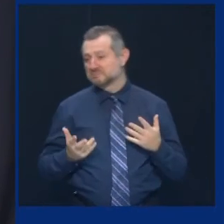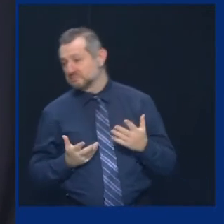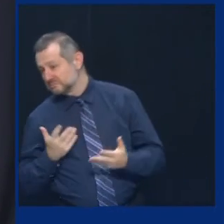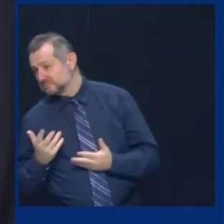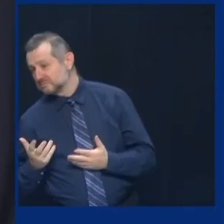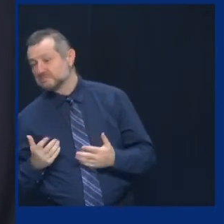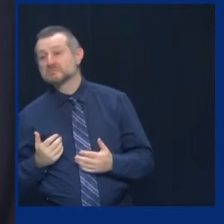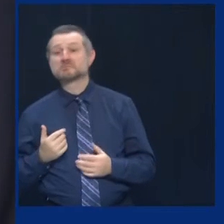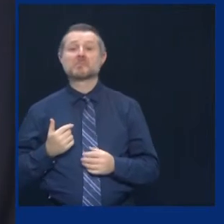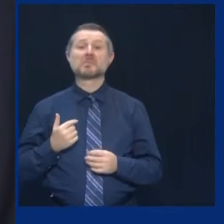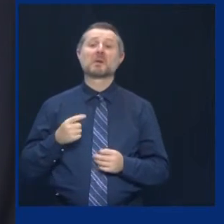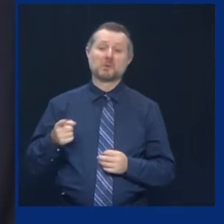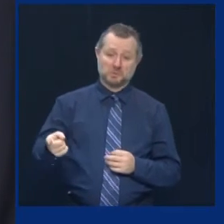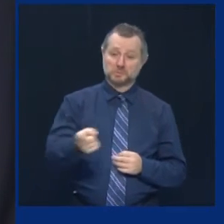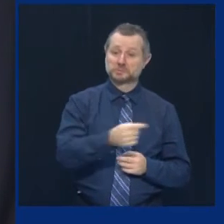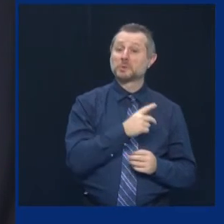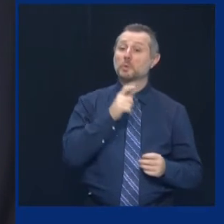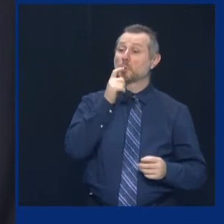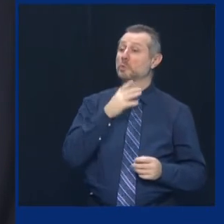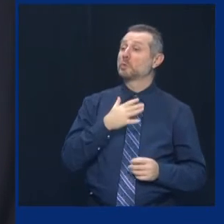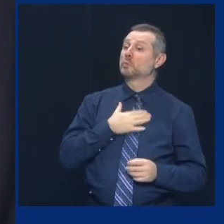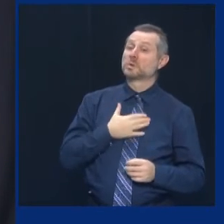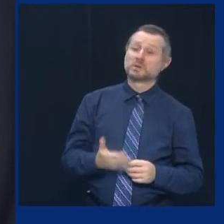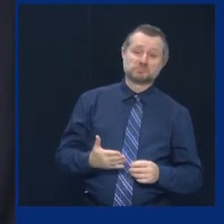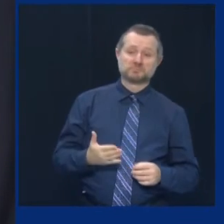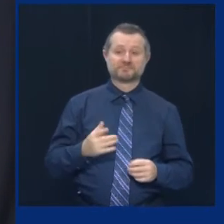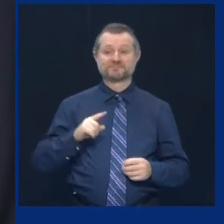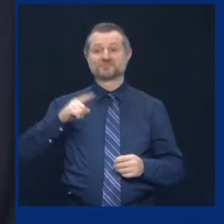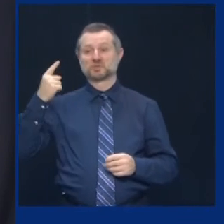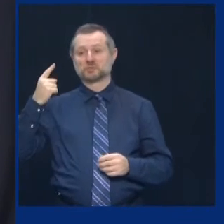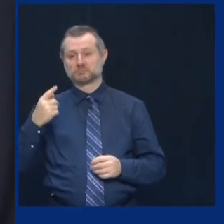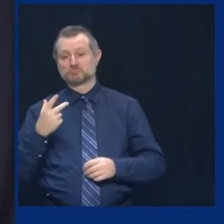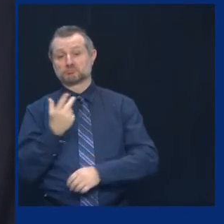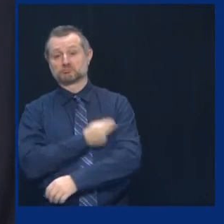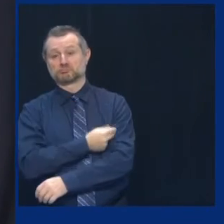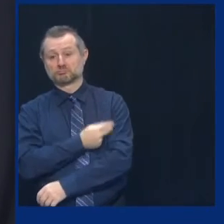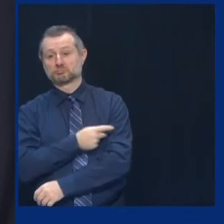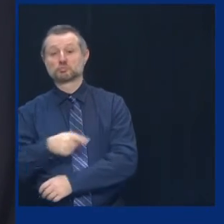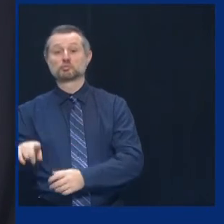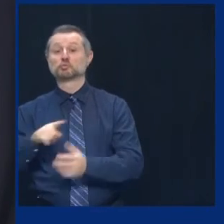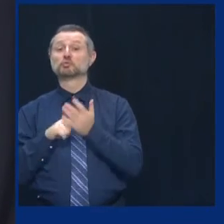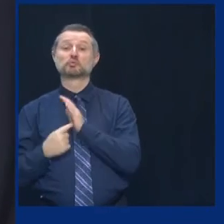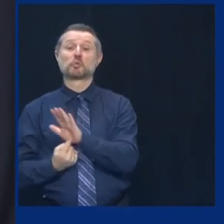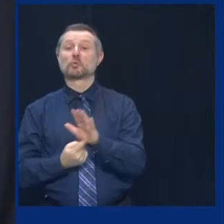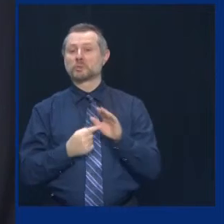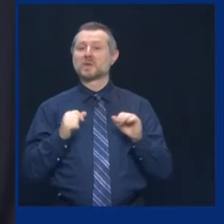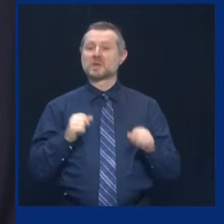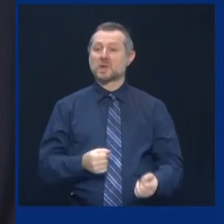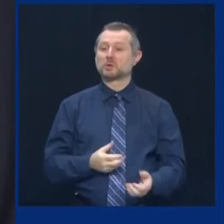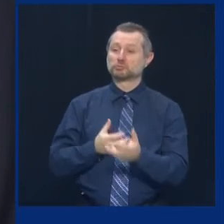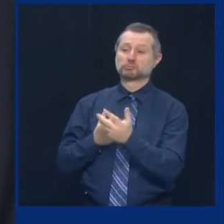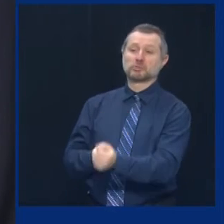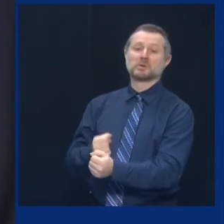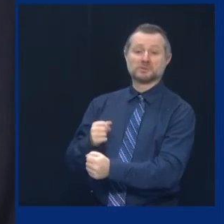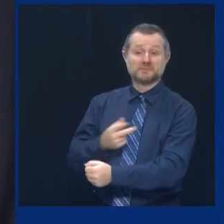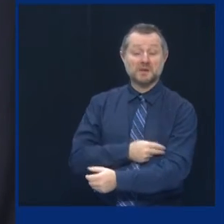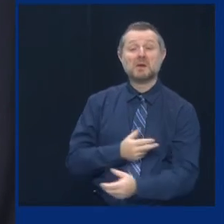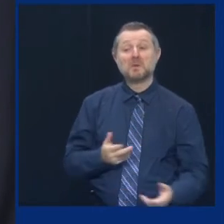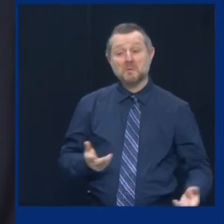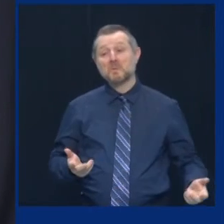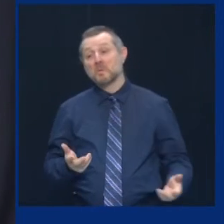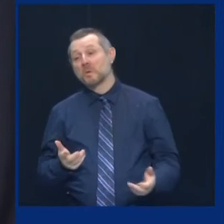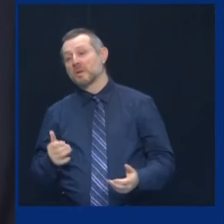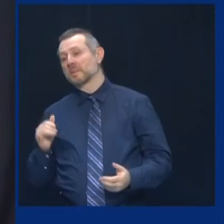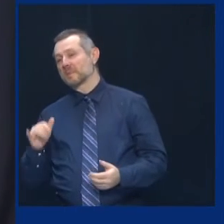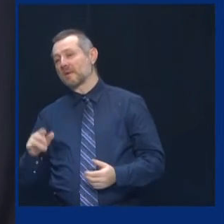getting people to take the vaccination as a way to build confidence in the vaccination. I think that's why